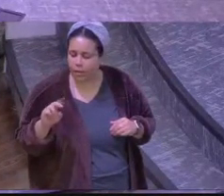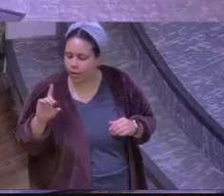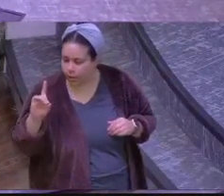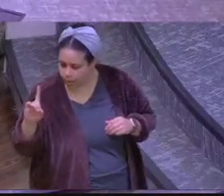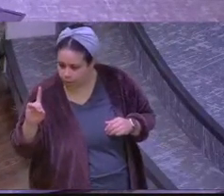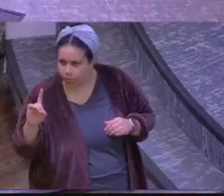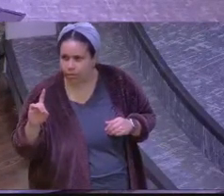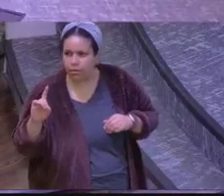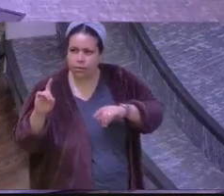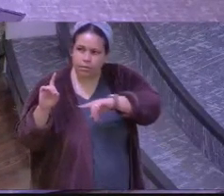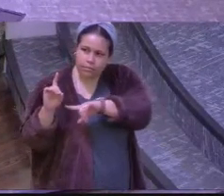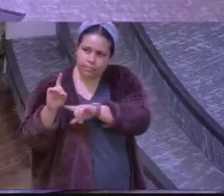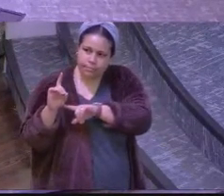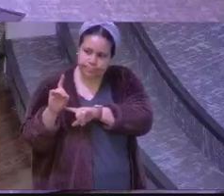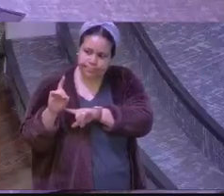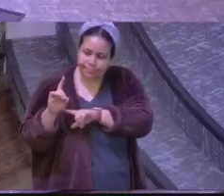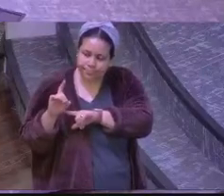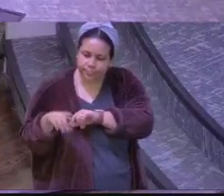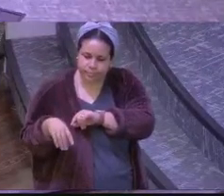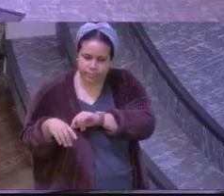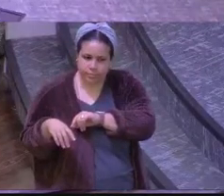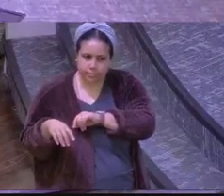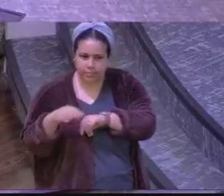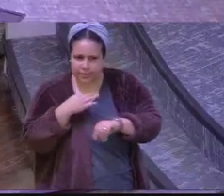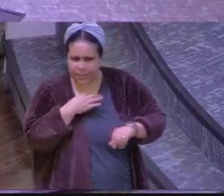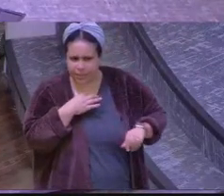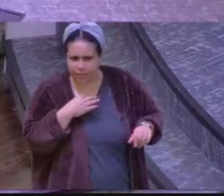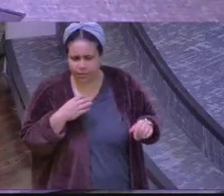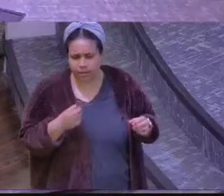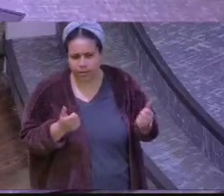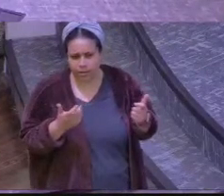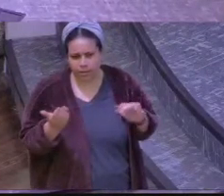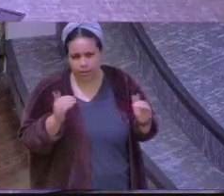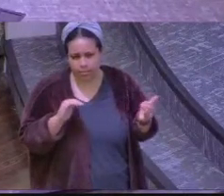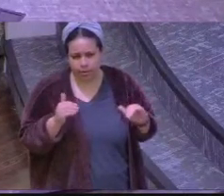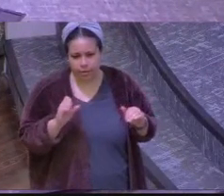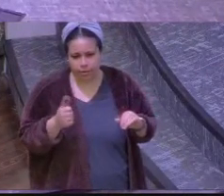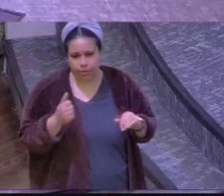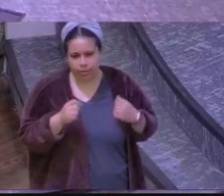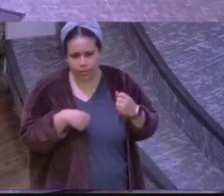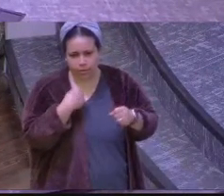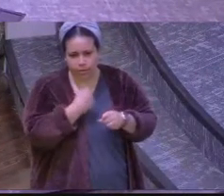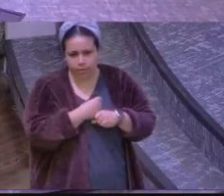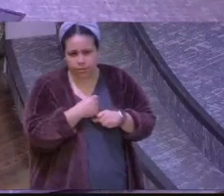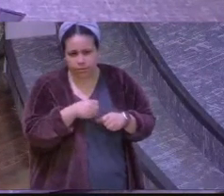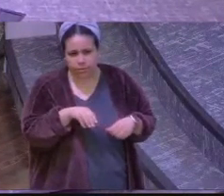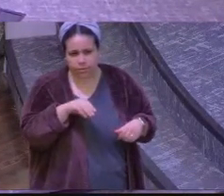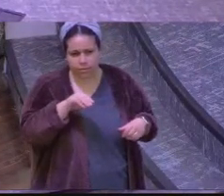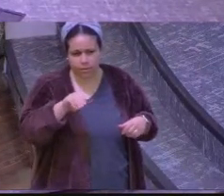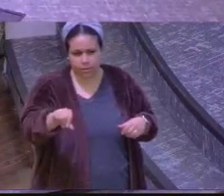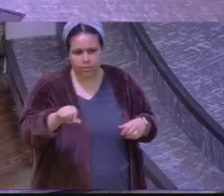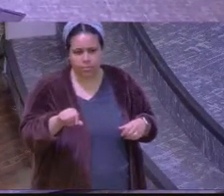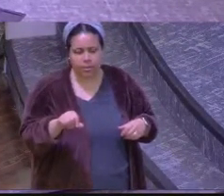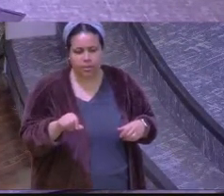So I would be curious of what that fund, and compared to other years, like did we spend out of the fund balance